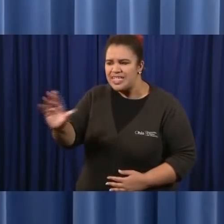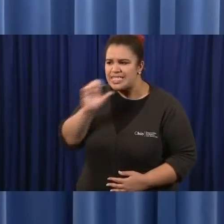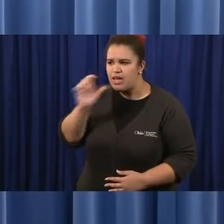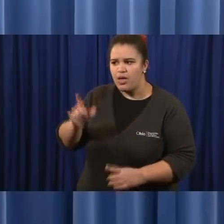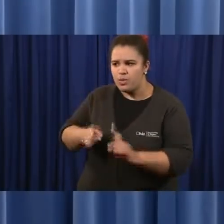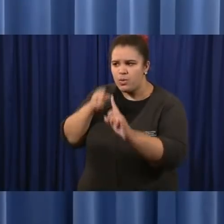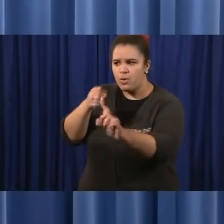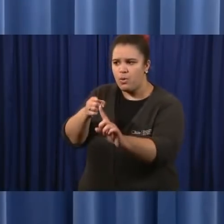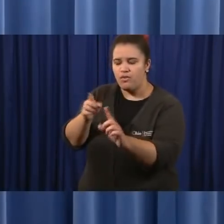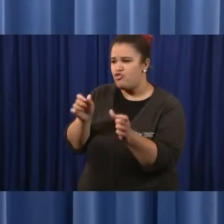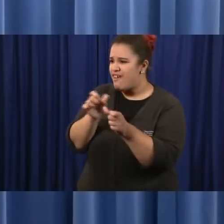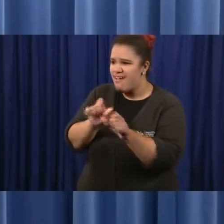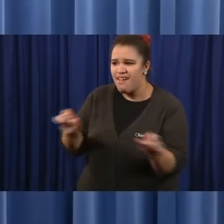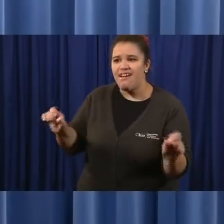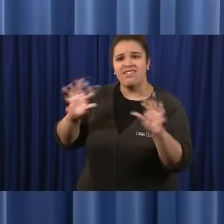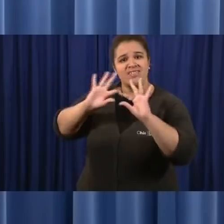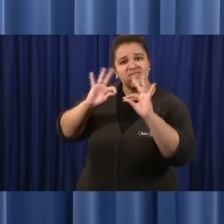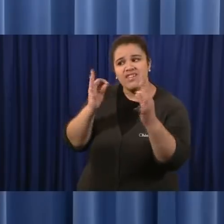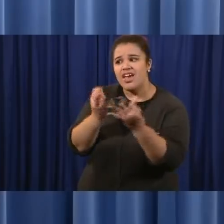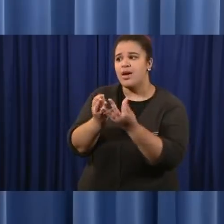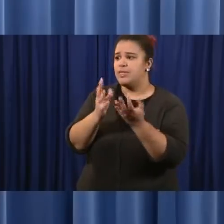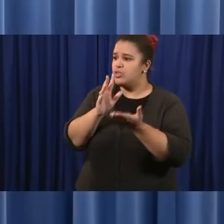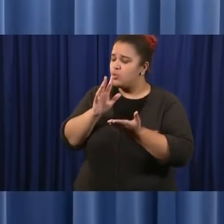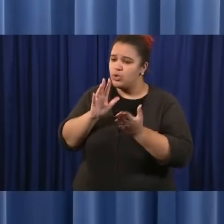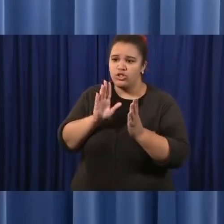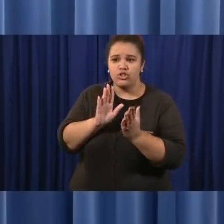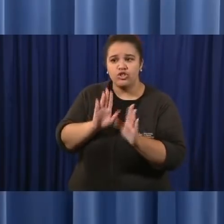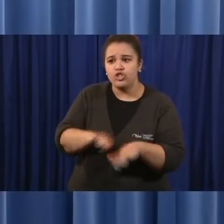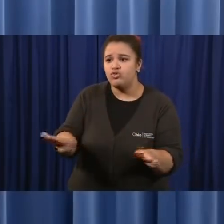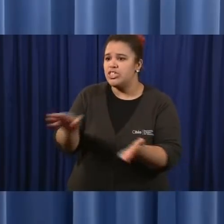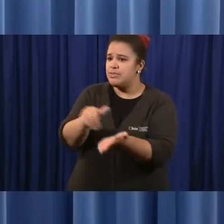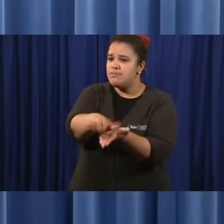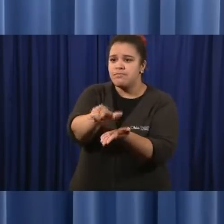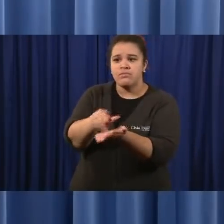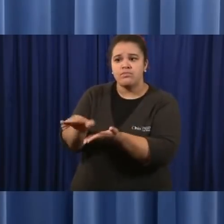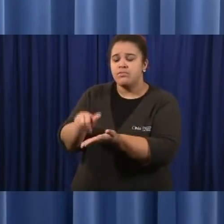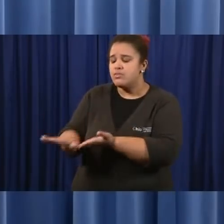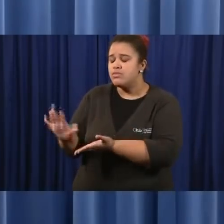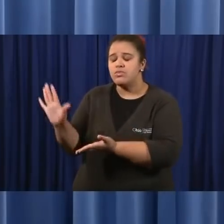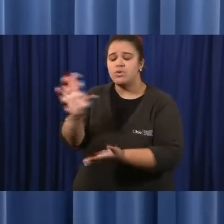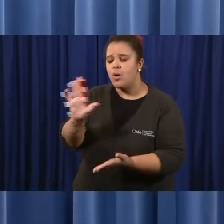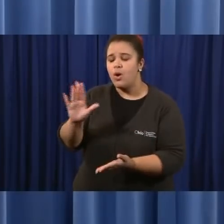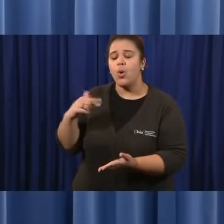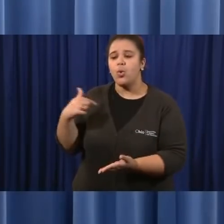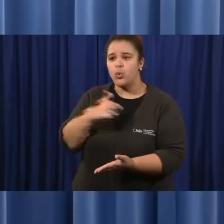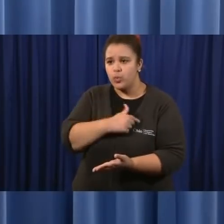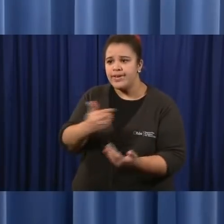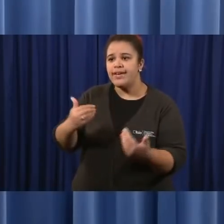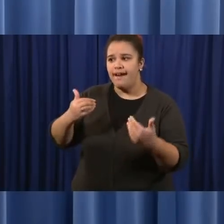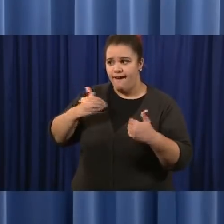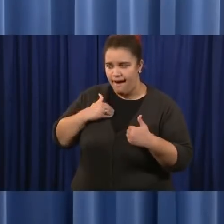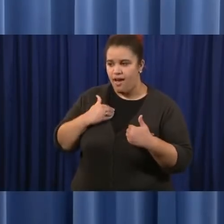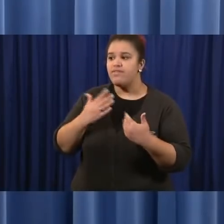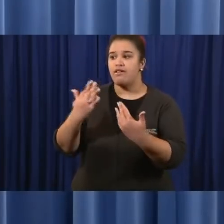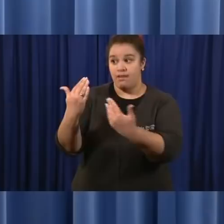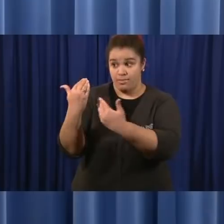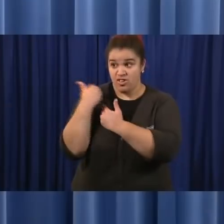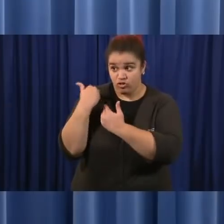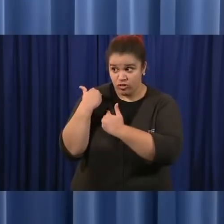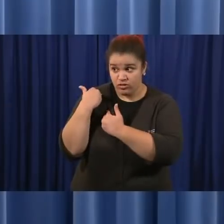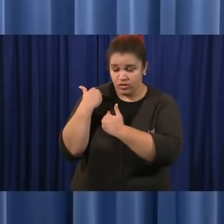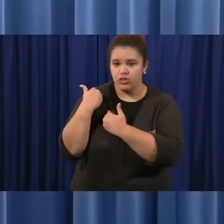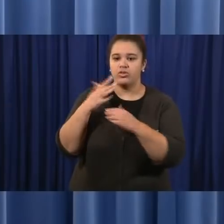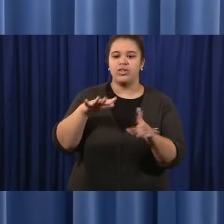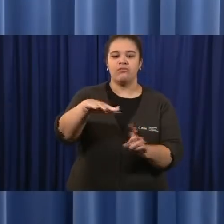any families left out. We also have an obligation to make it as safe as we can.